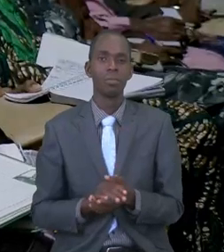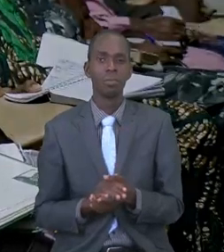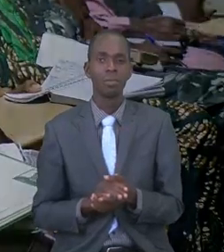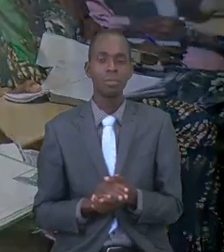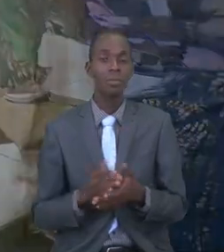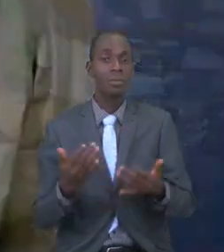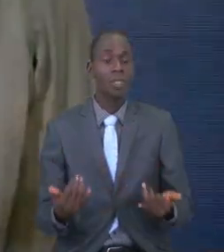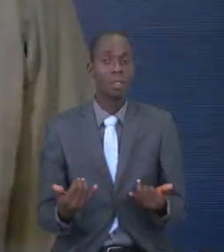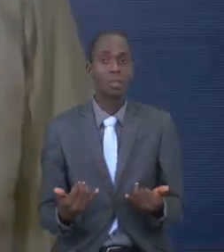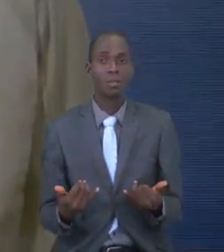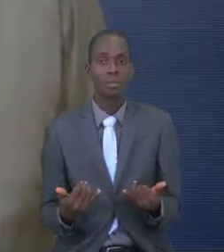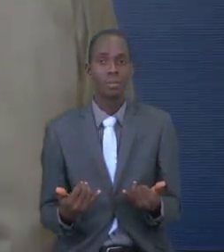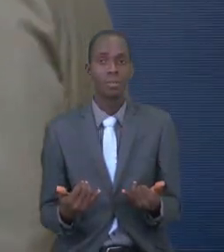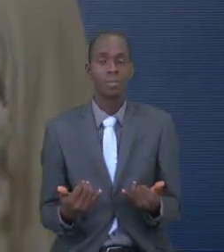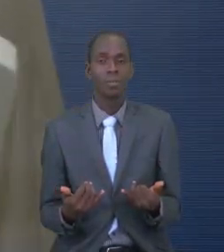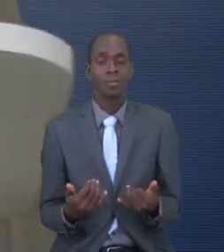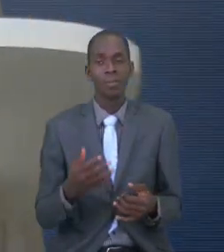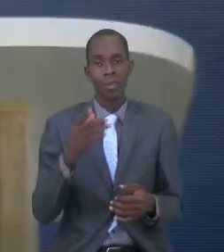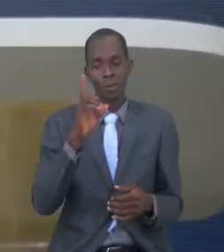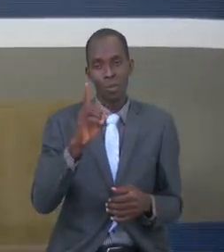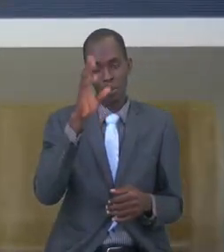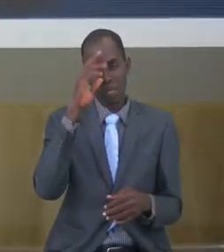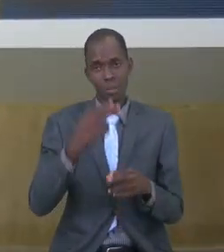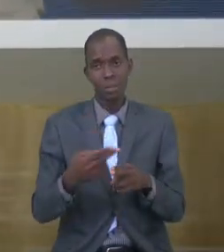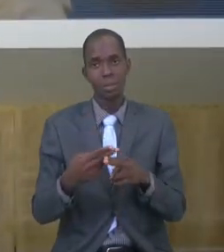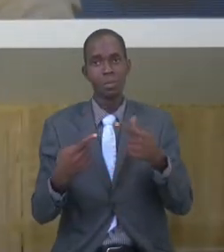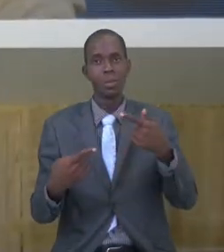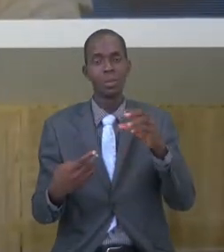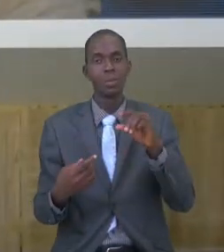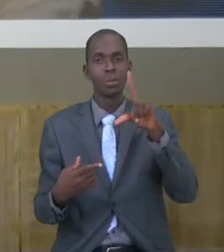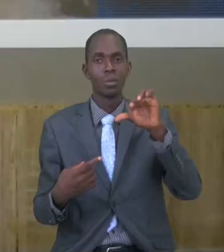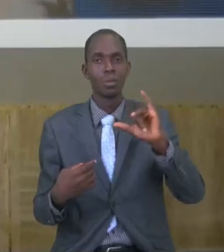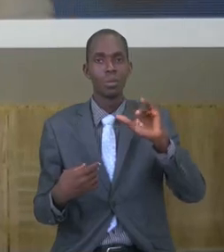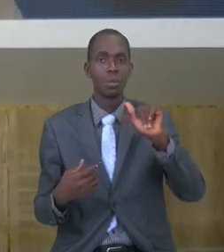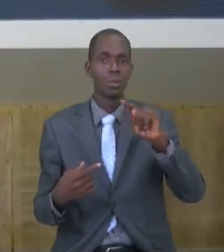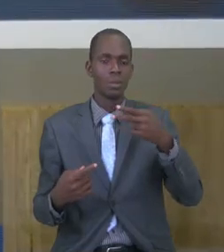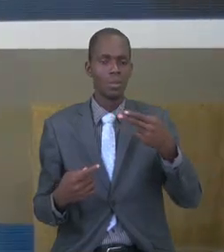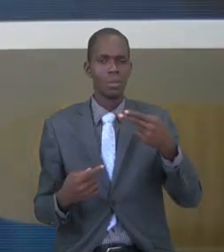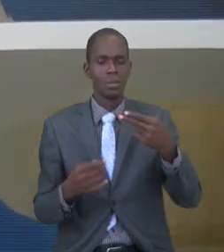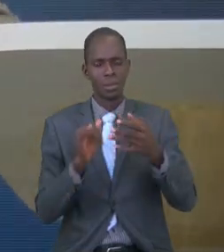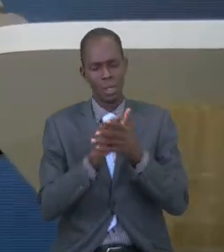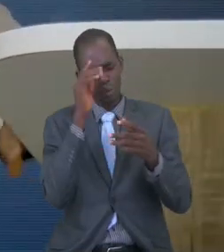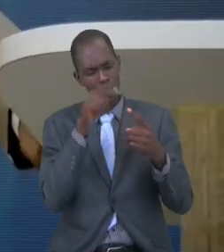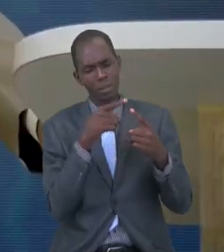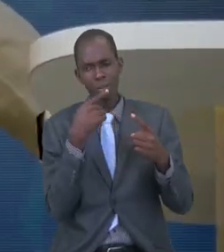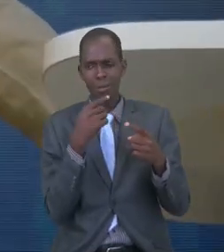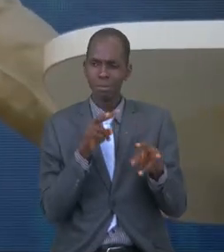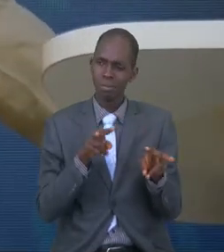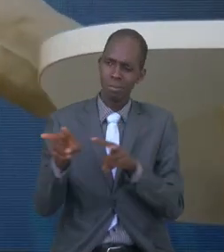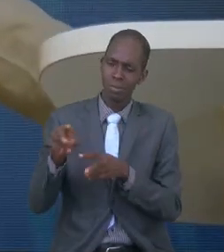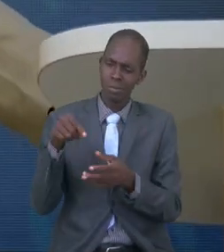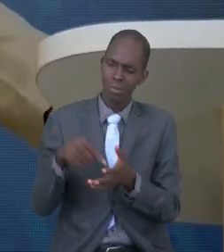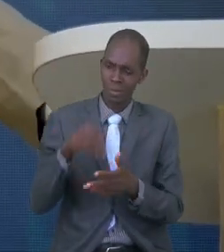Here comes Goliath. And Goliath said, look at this boy. You want to waste